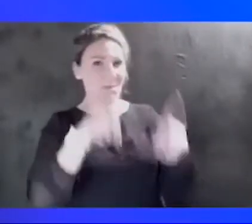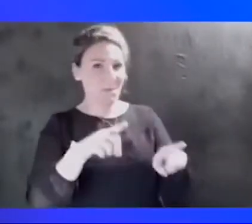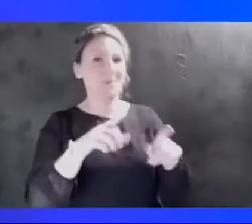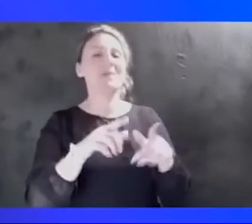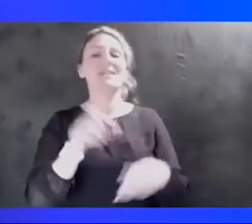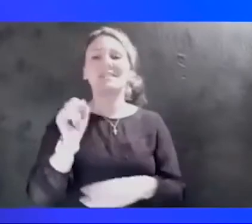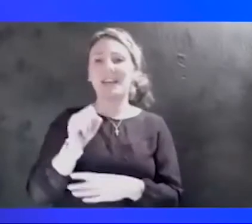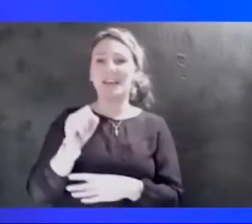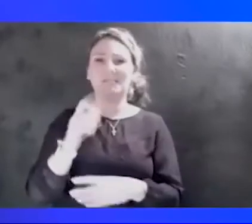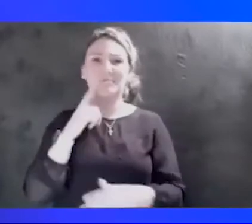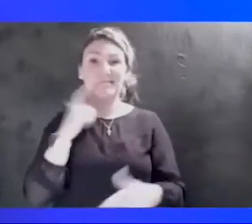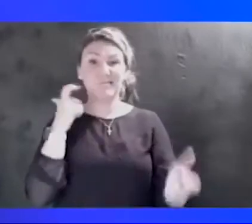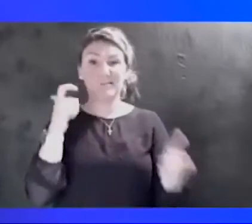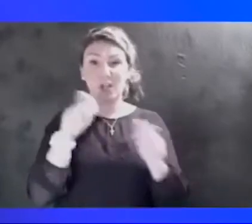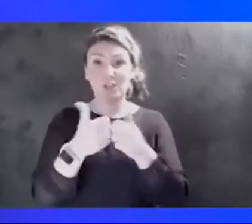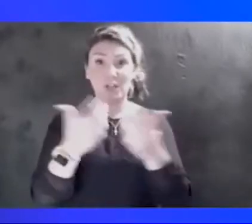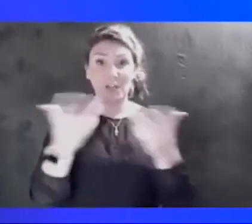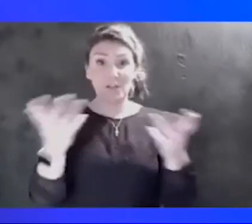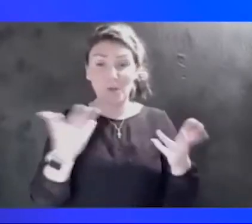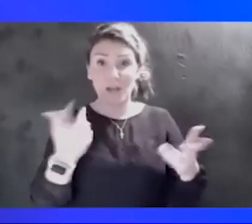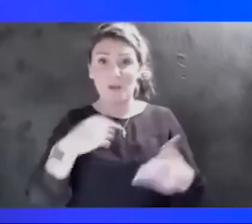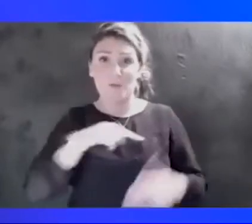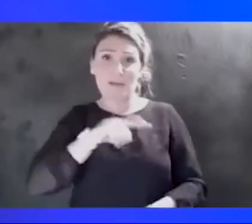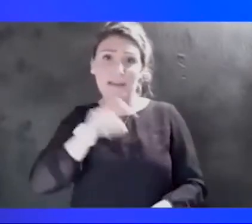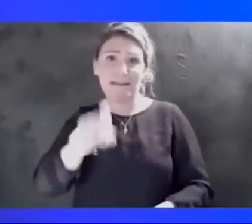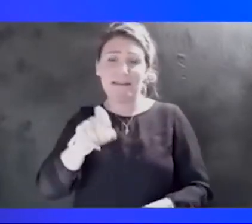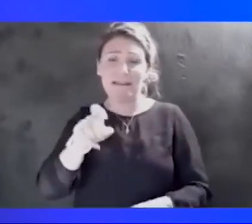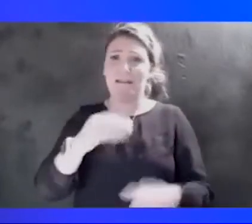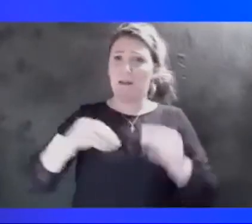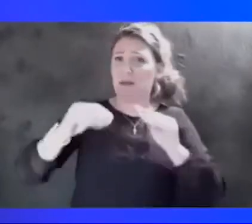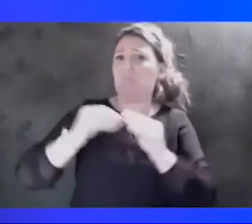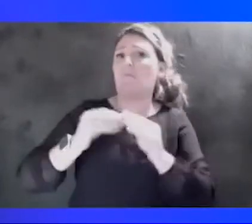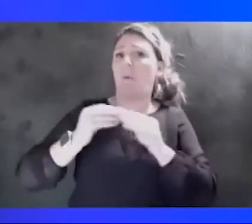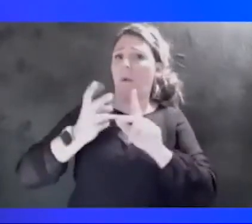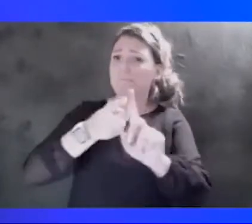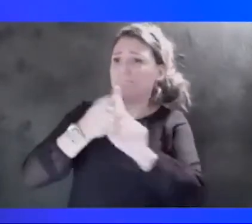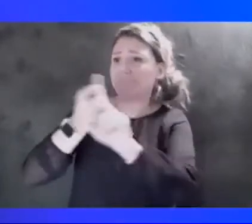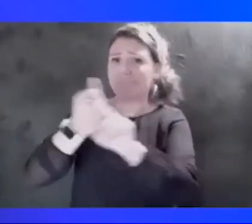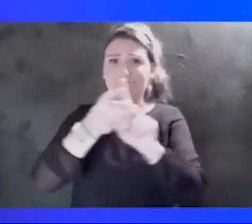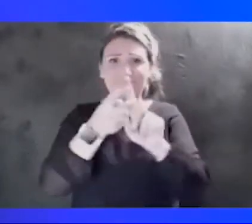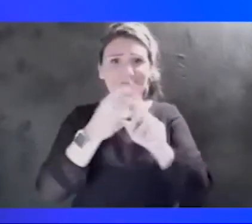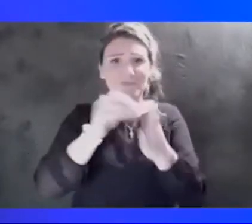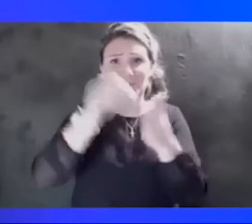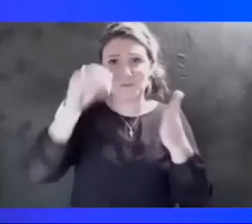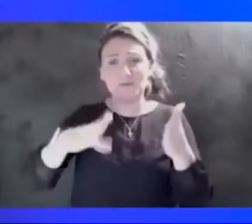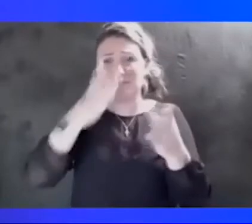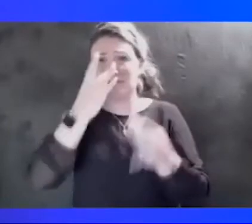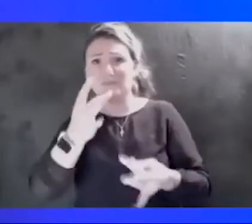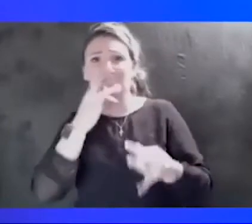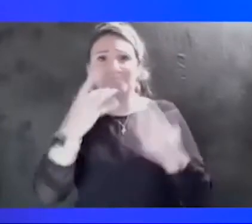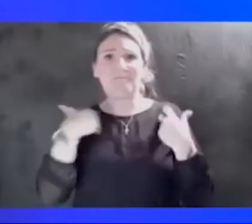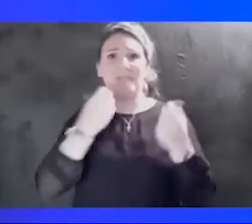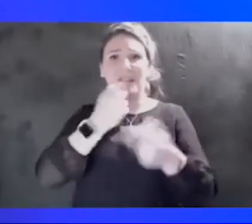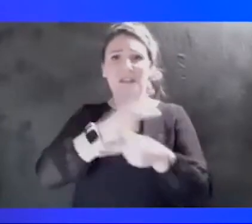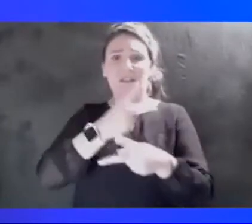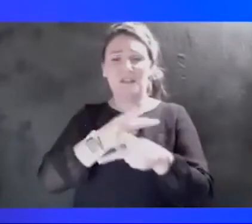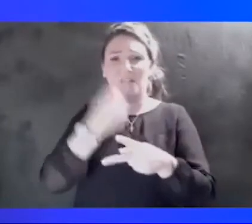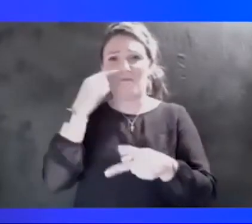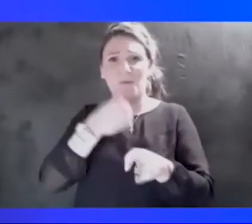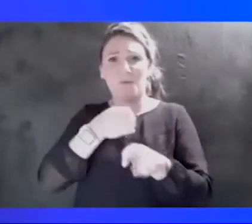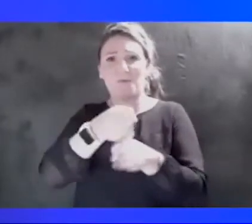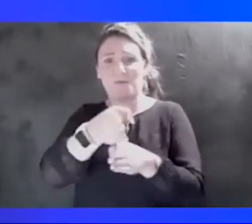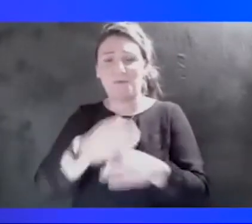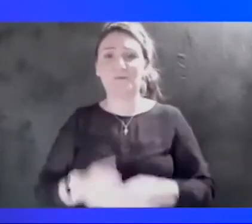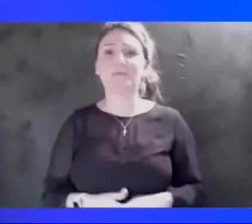need to feed the pipeline. We've got to get more students interested in healthcare as a career. And obviously we know from the